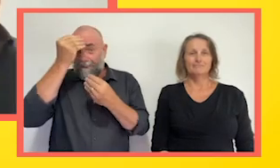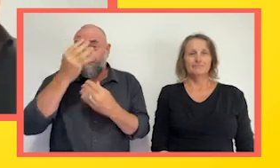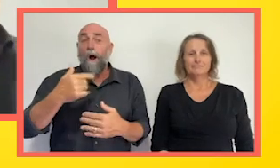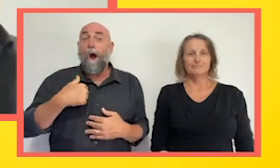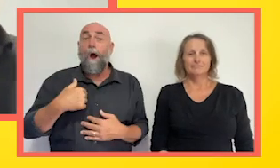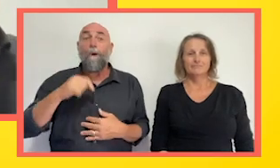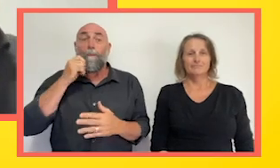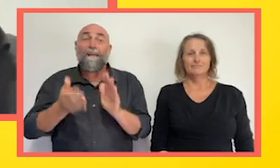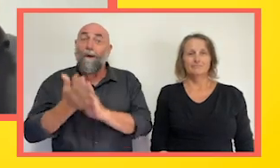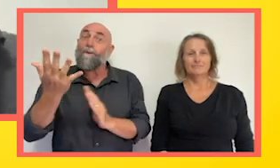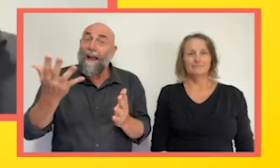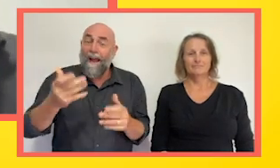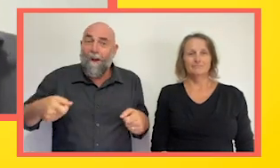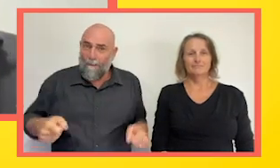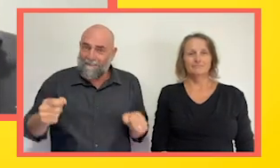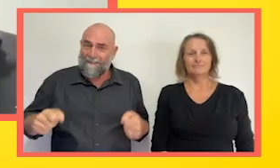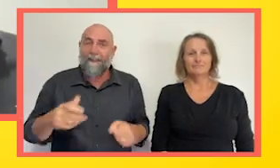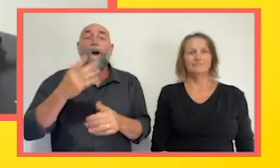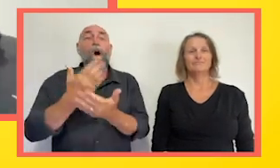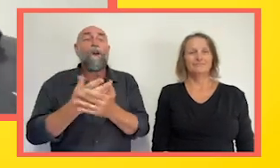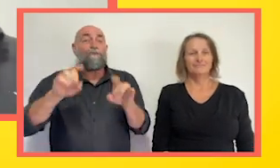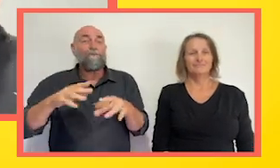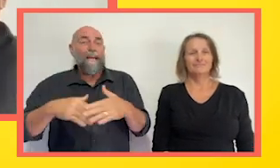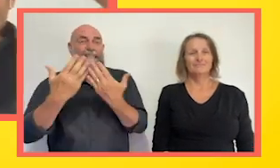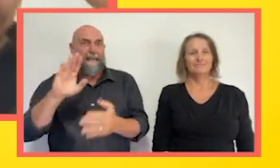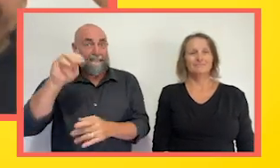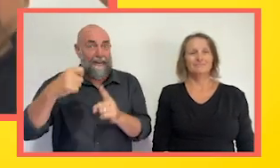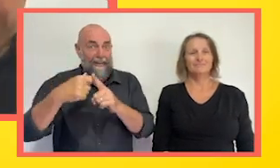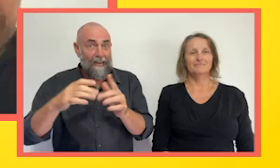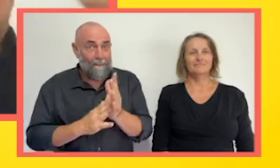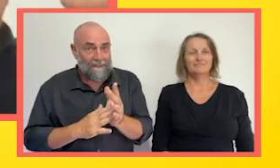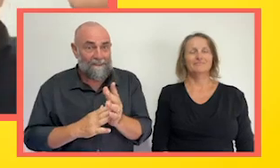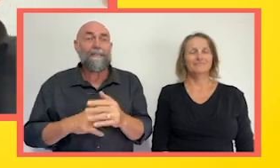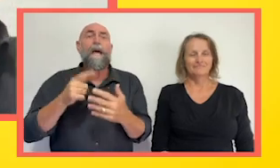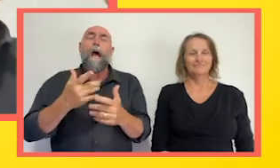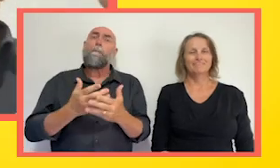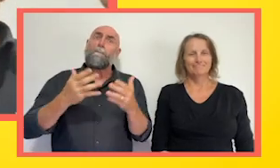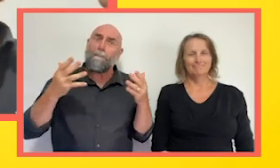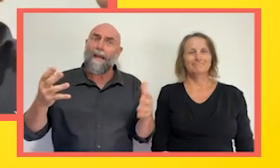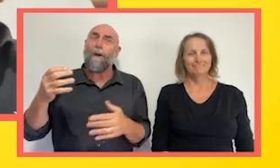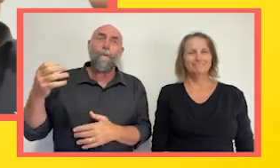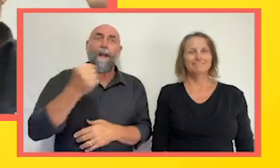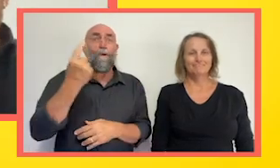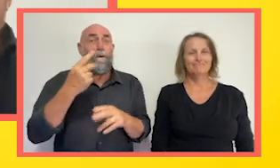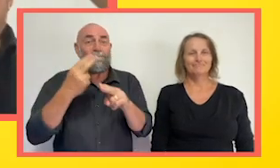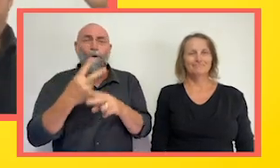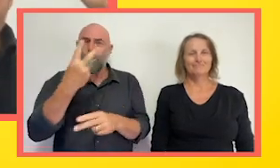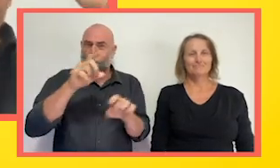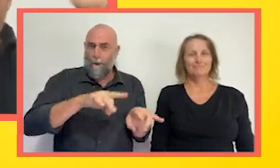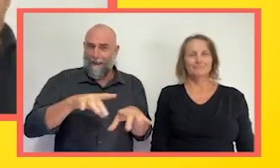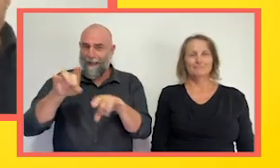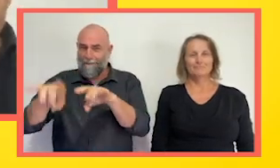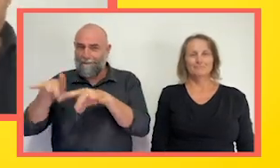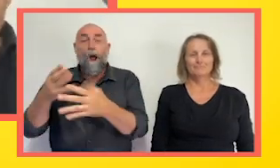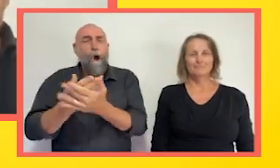course, wheelchair racing and the Ausday 10K. Of course. A big win for two Australians